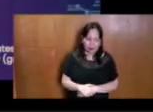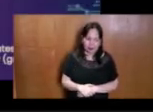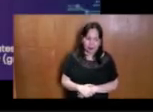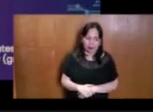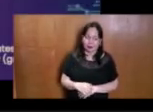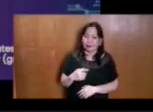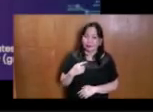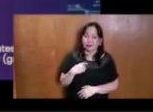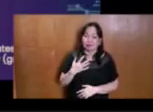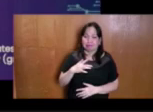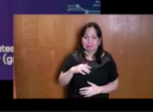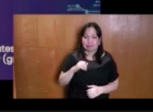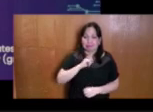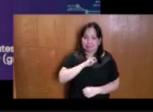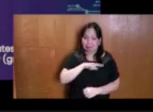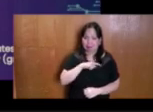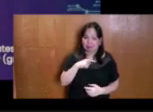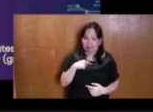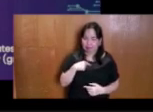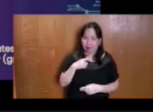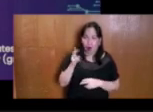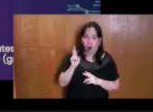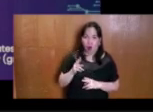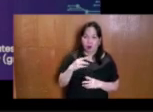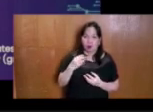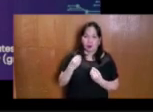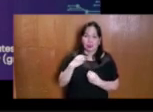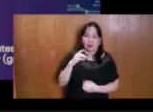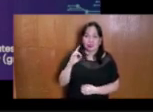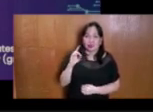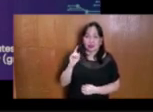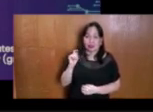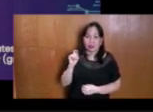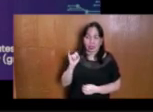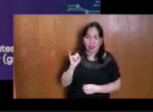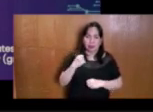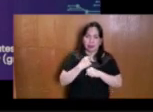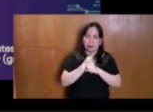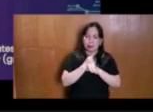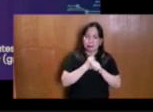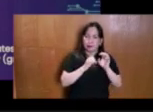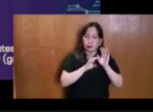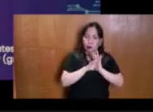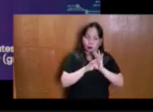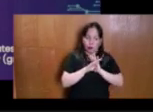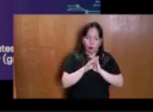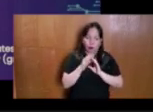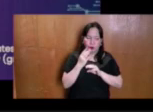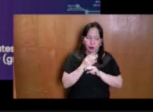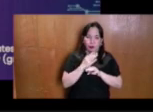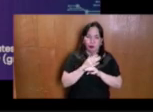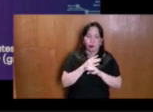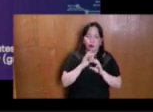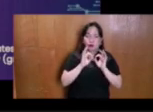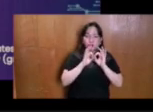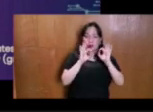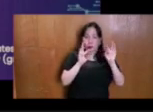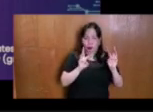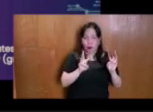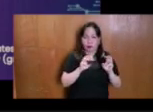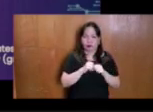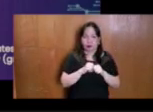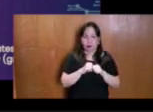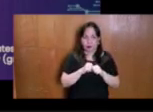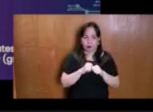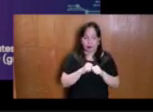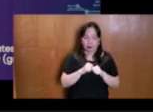I've been privileged to be tasked by DTI to develop the development framework